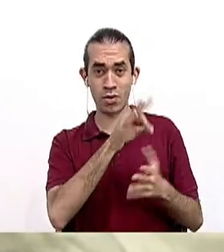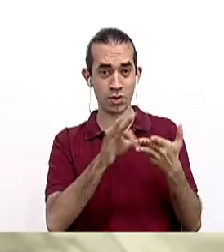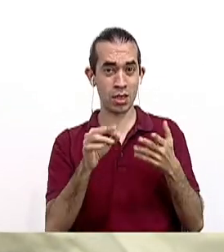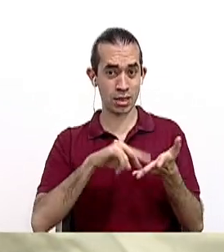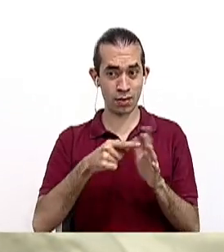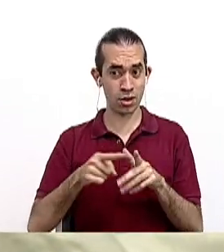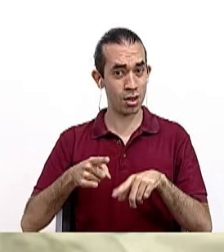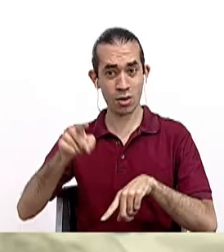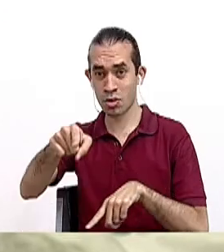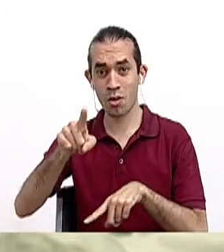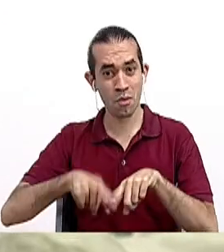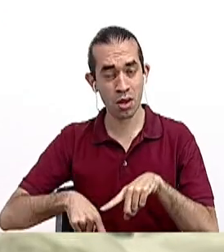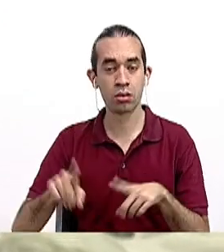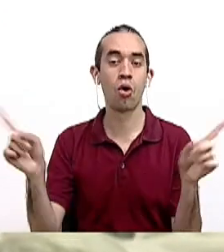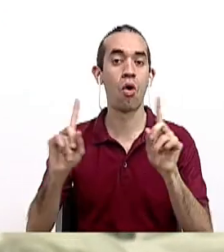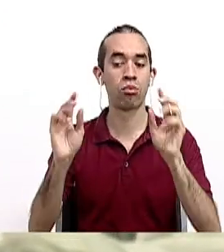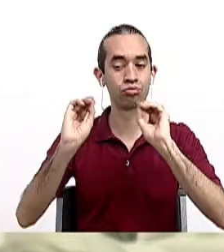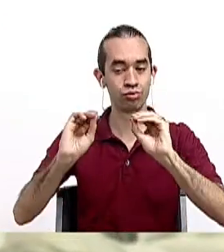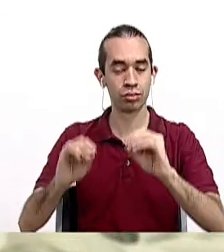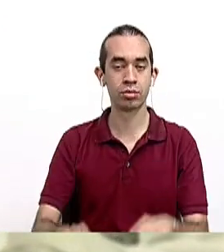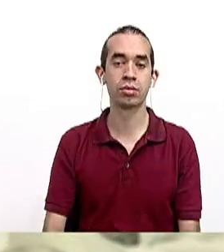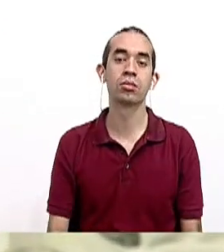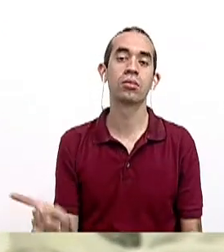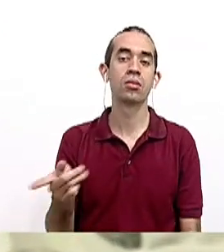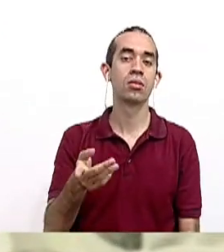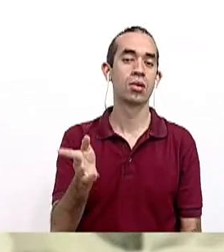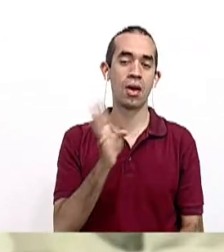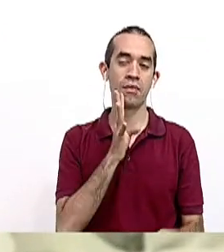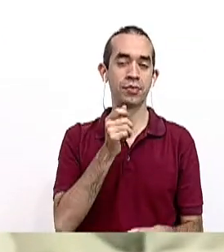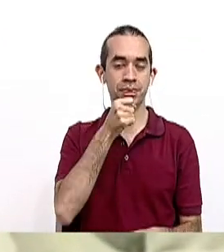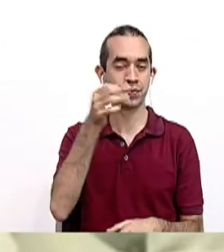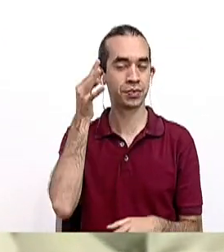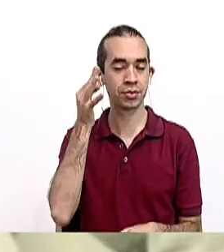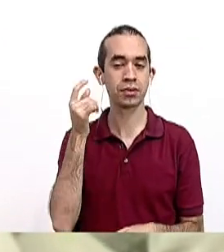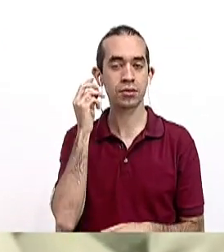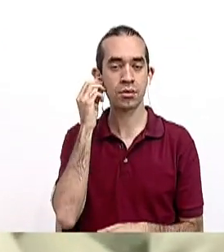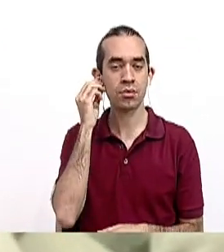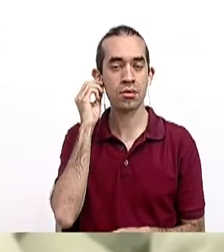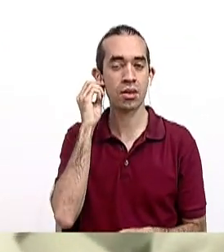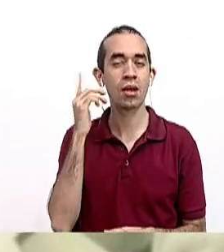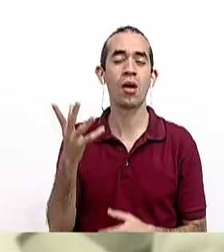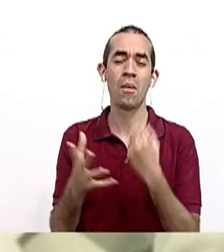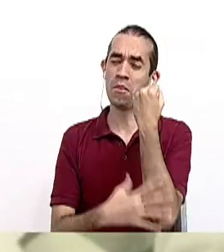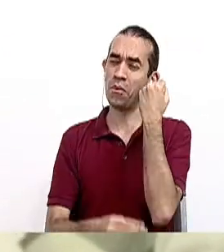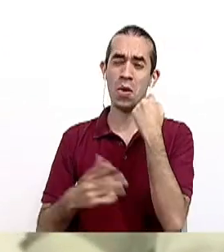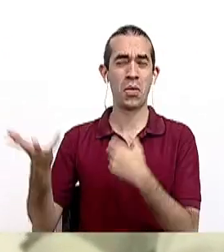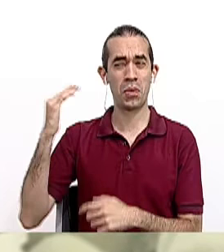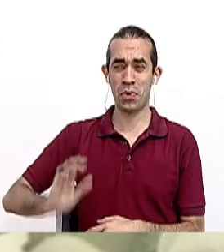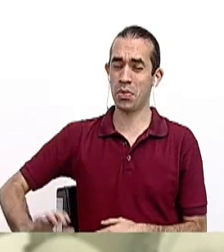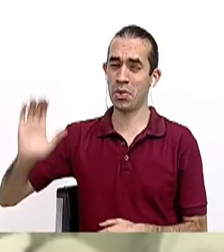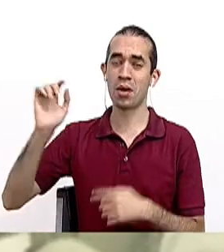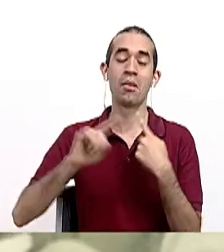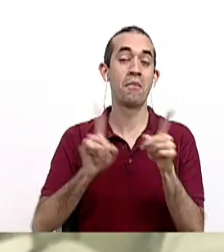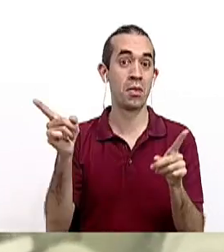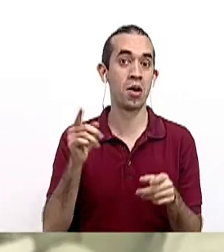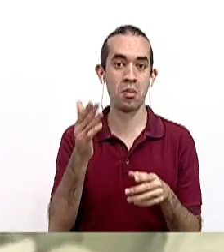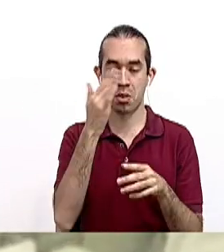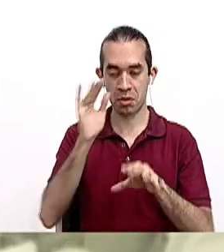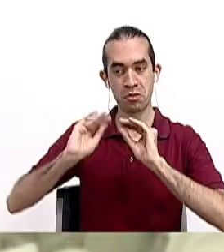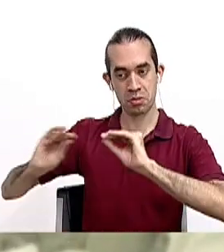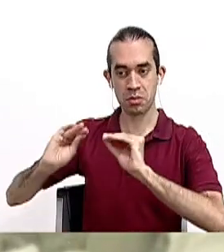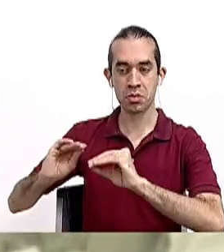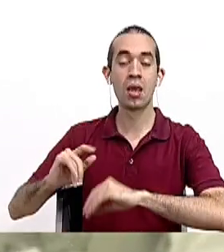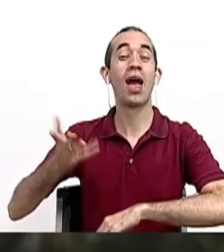young Sandra grew up in poverty, but she got a wealth of encouragement from her mother that helped her overcome the sexism she faced as a female